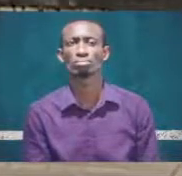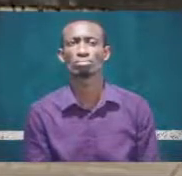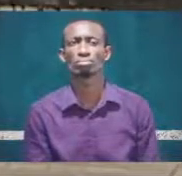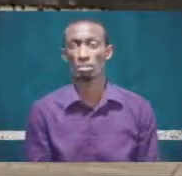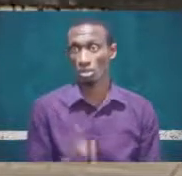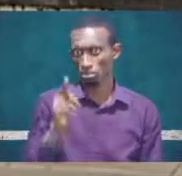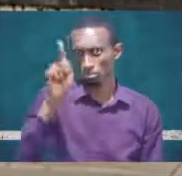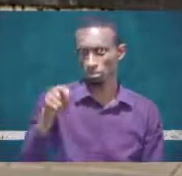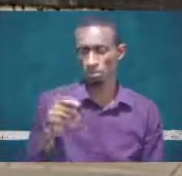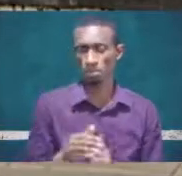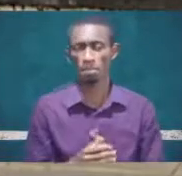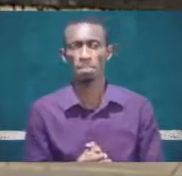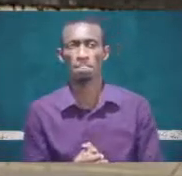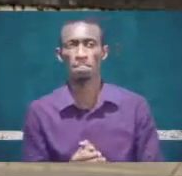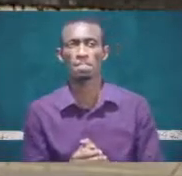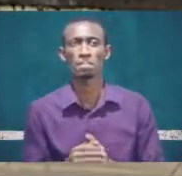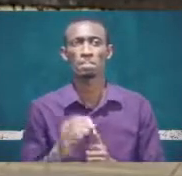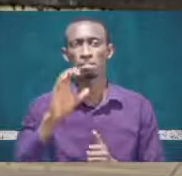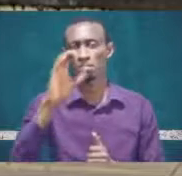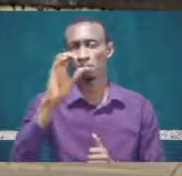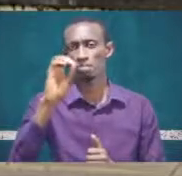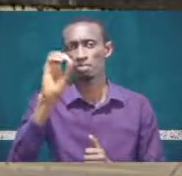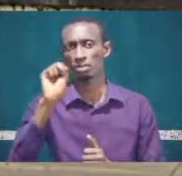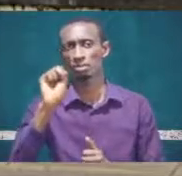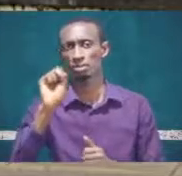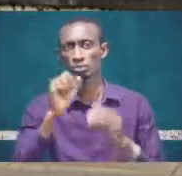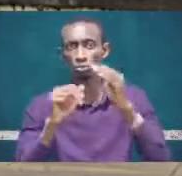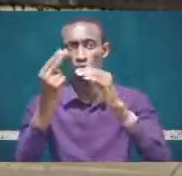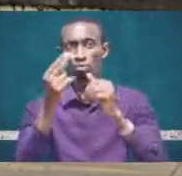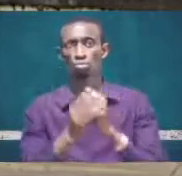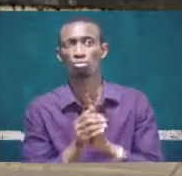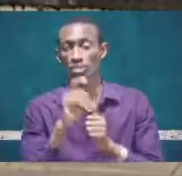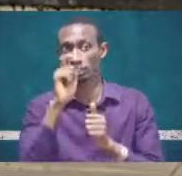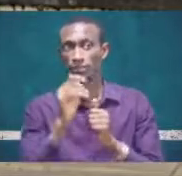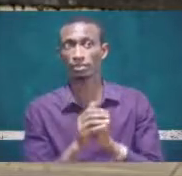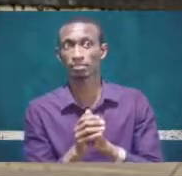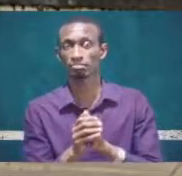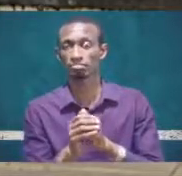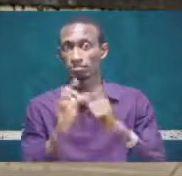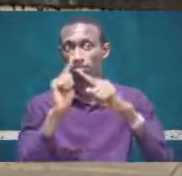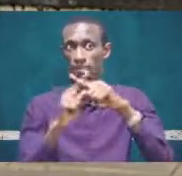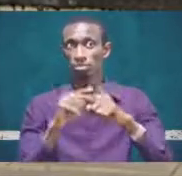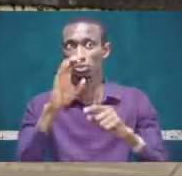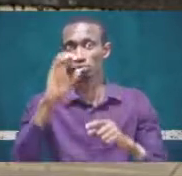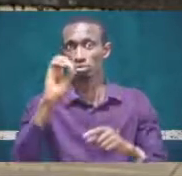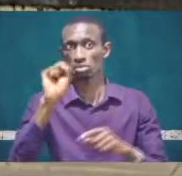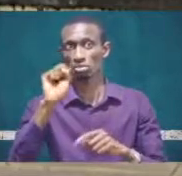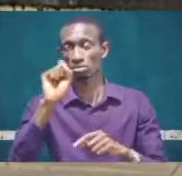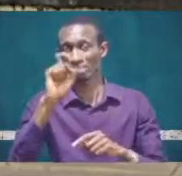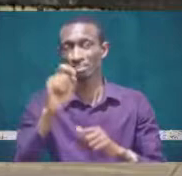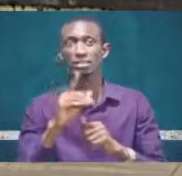this integral can be written like this: cosine squared x times cosine x